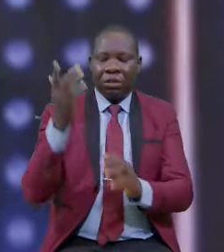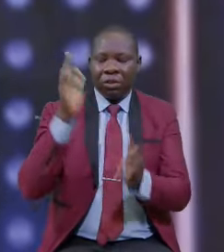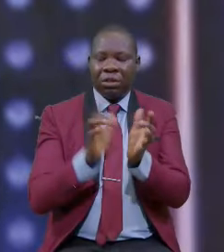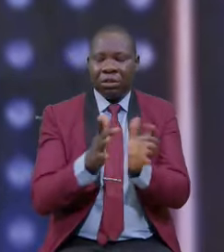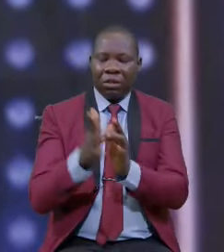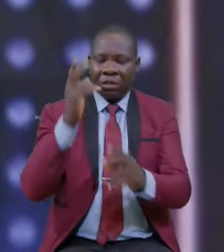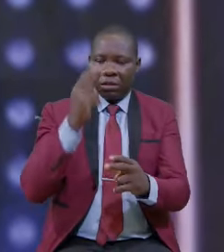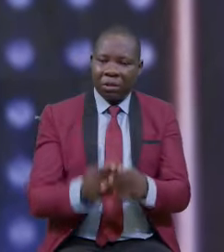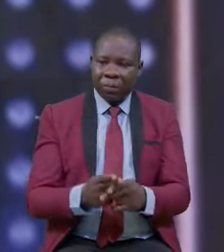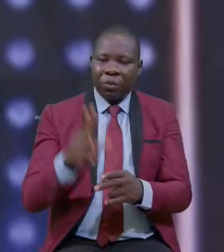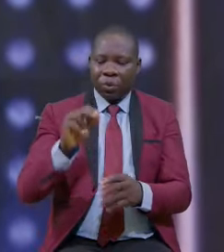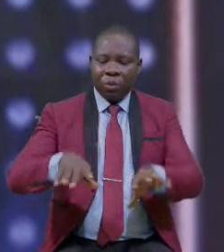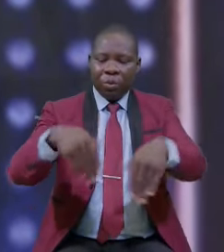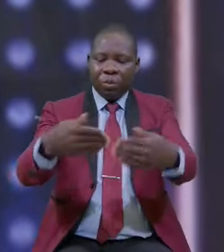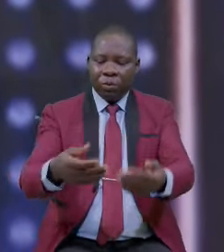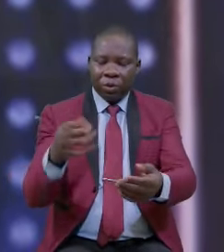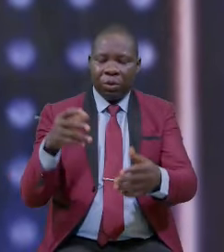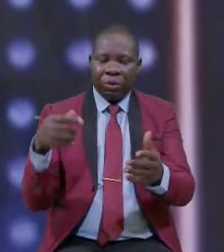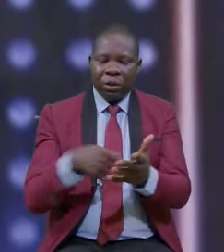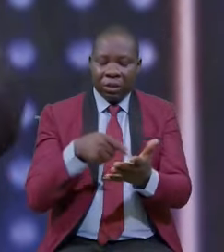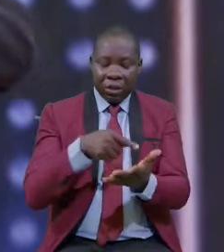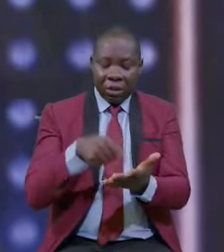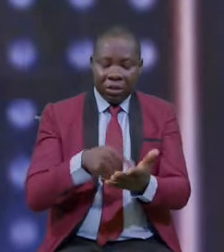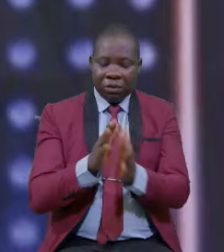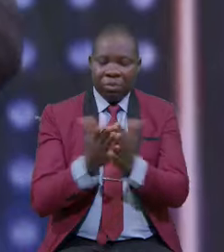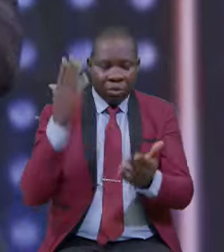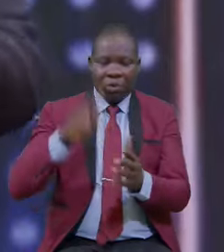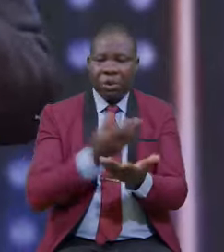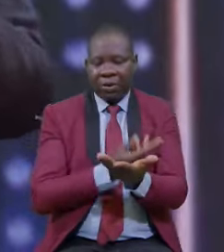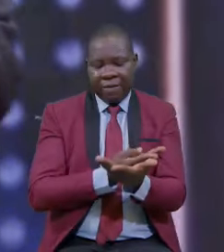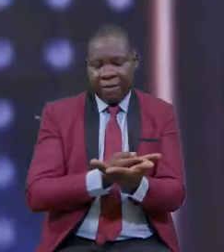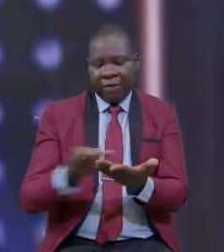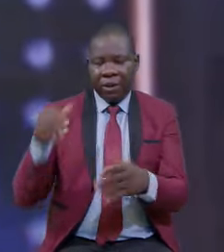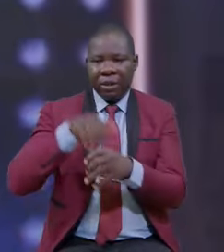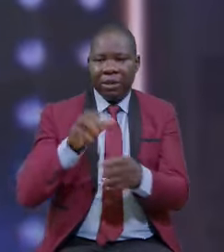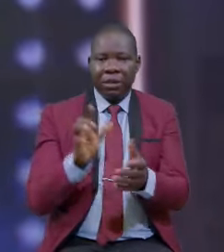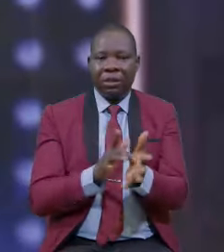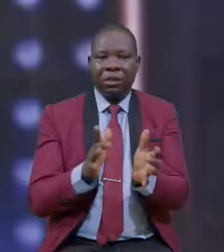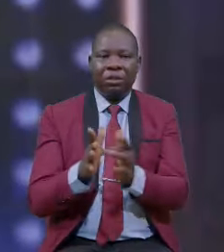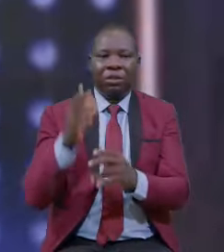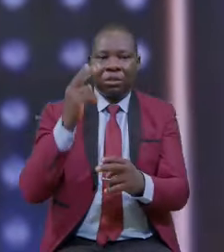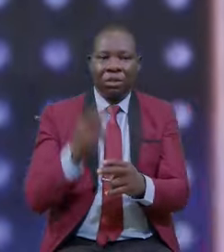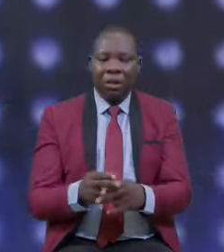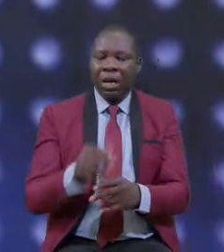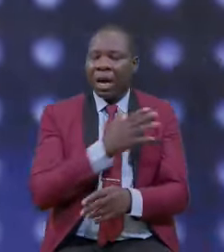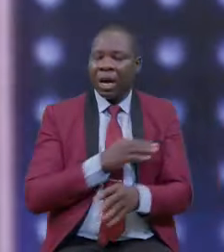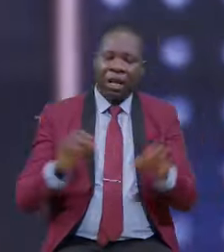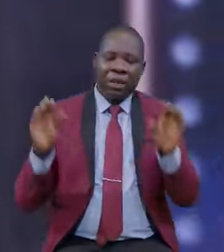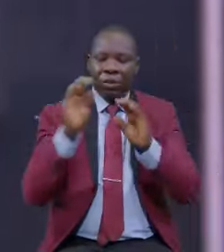shall want her meat. What does that mean? None shall want her meat.